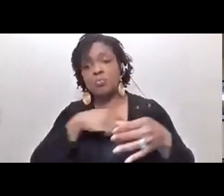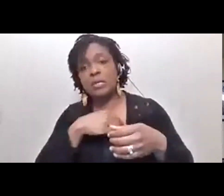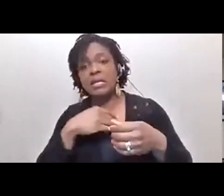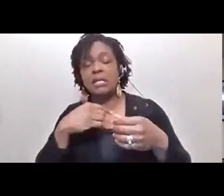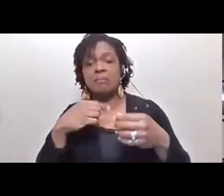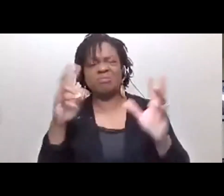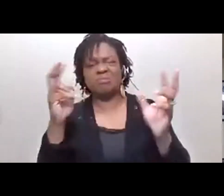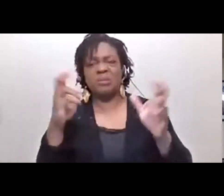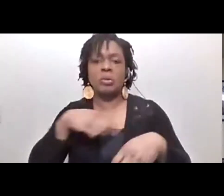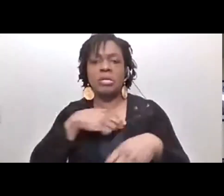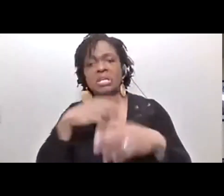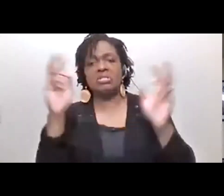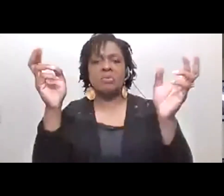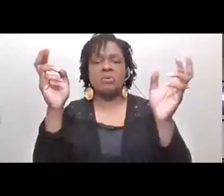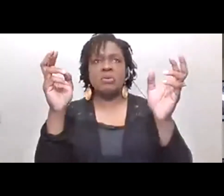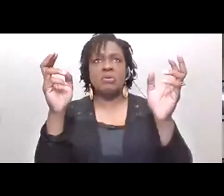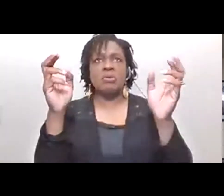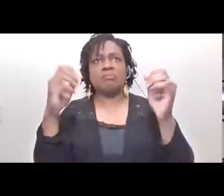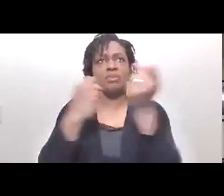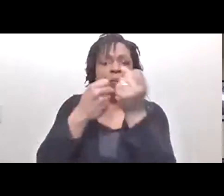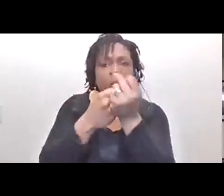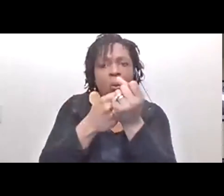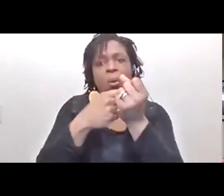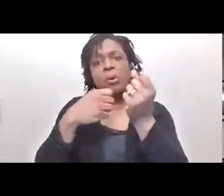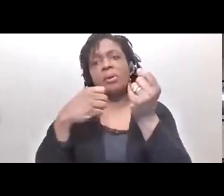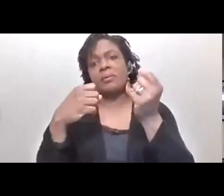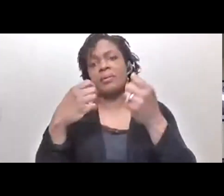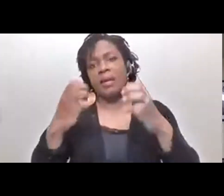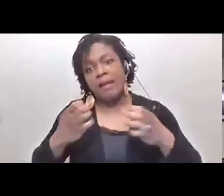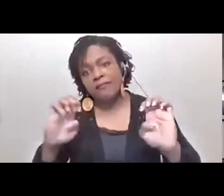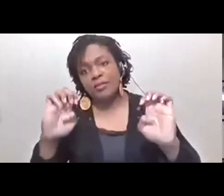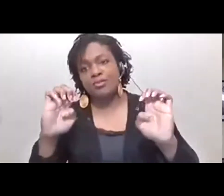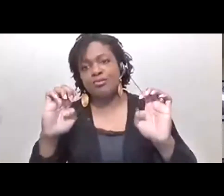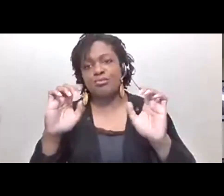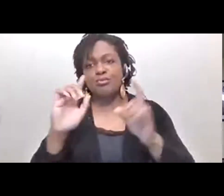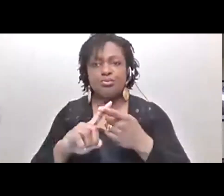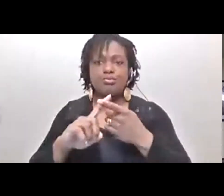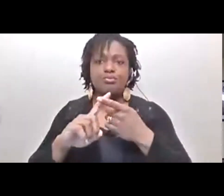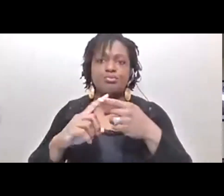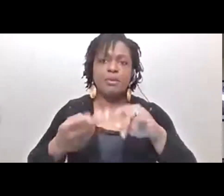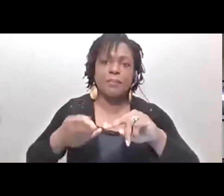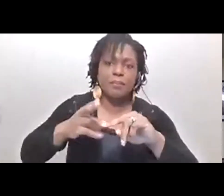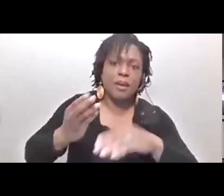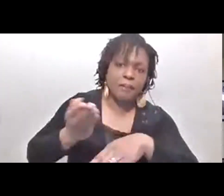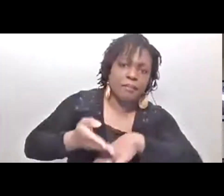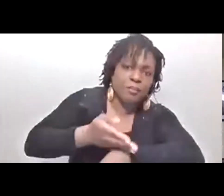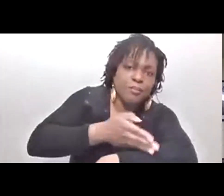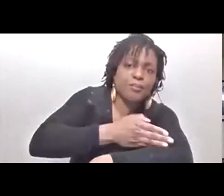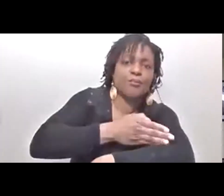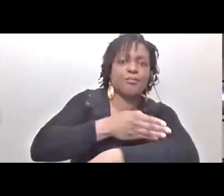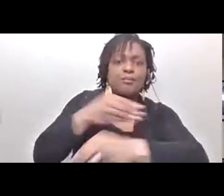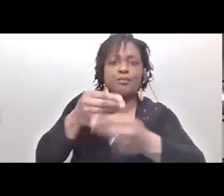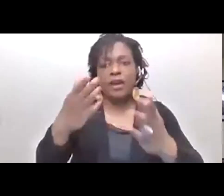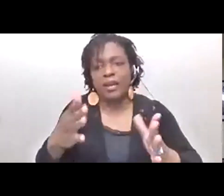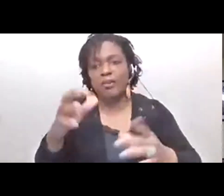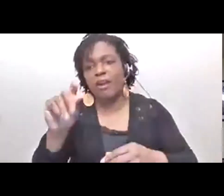to increase provider rates, something like that. I'm not sure, but I did want to open it up to get people's thoughts on this. I don't know if